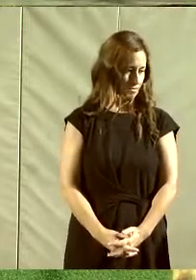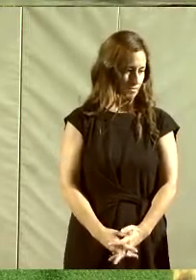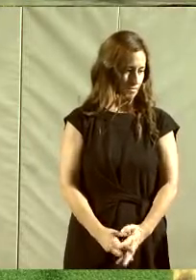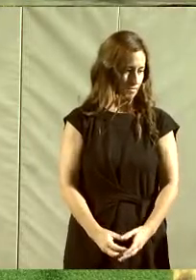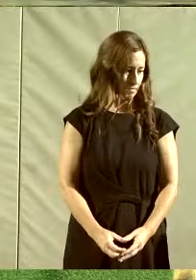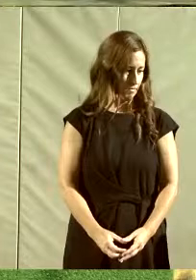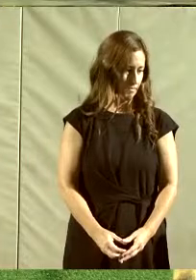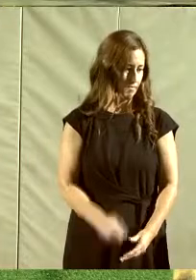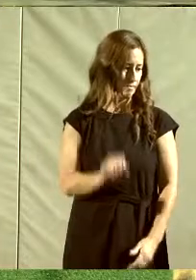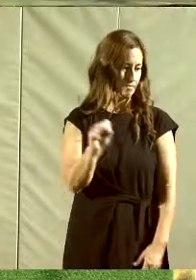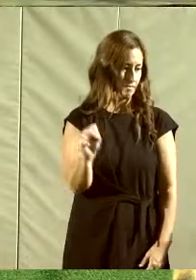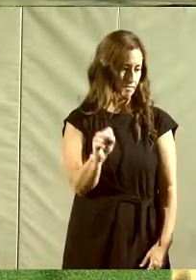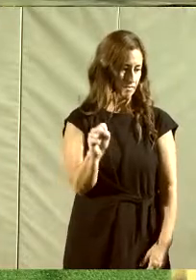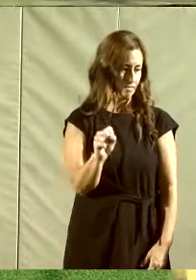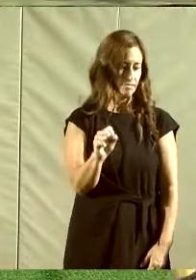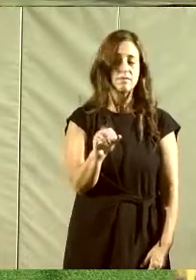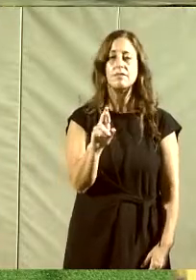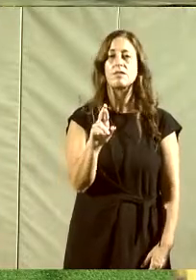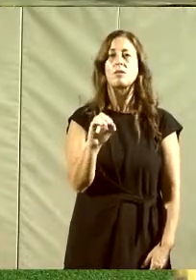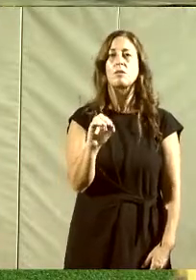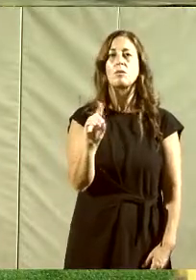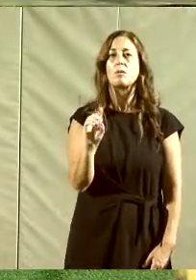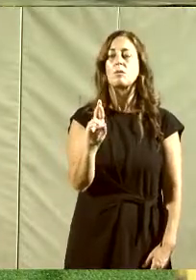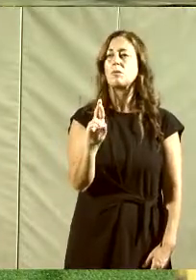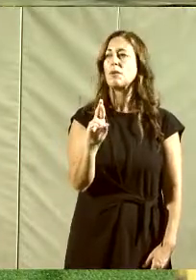Sergio Rodriguez, Jr.